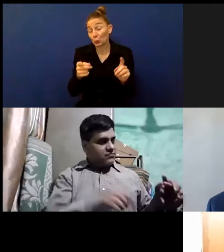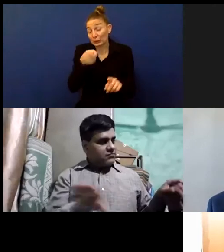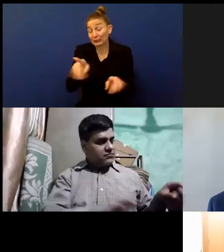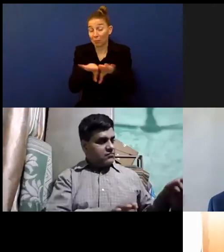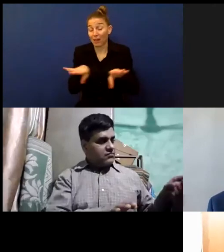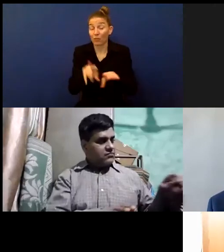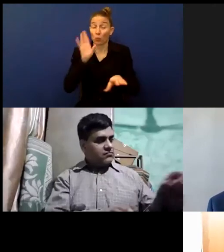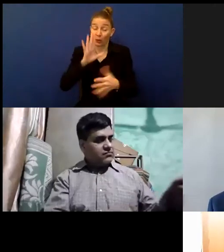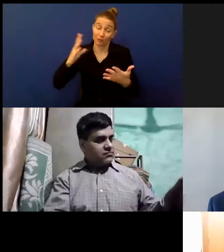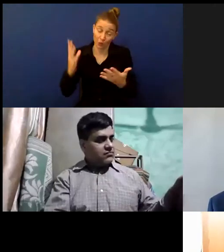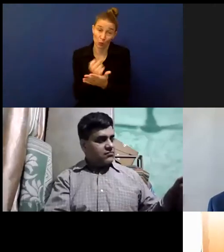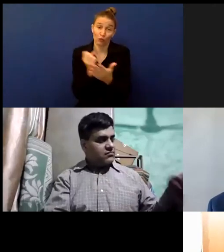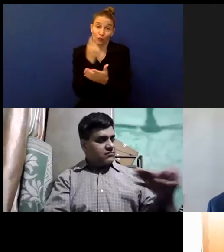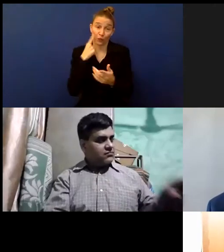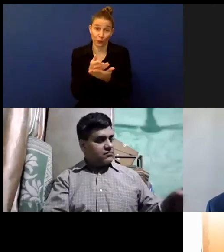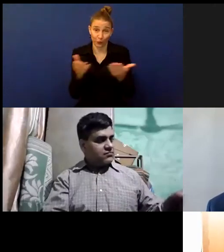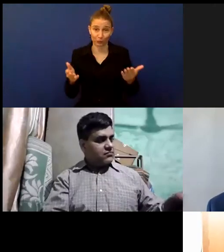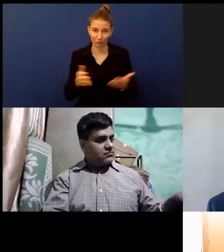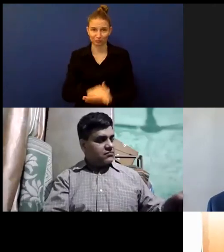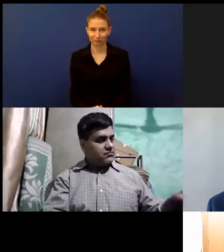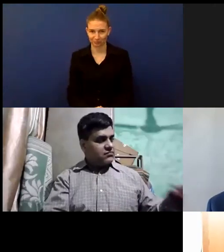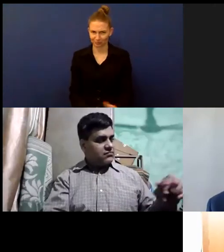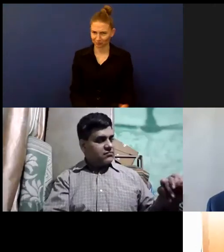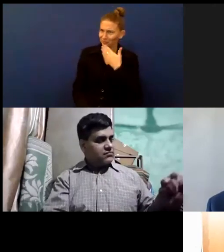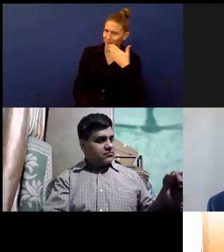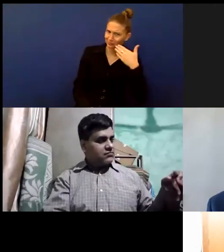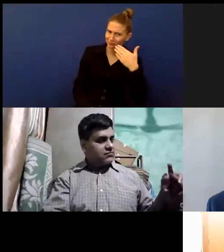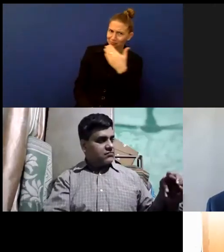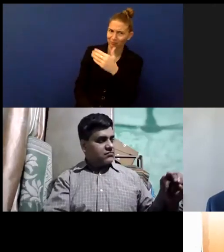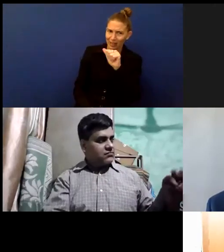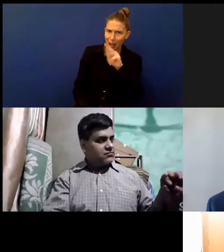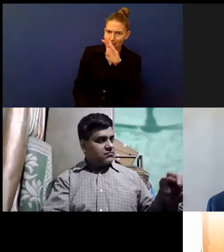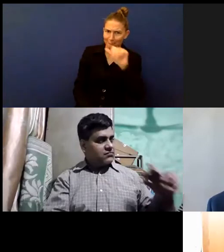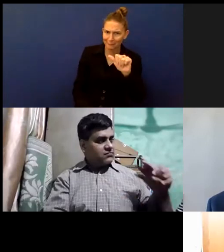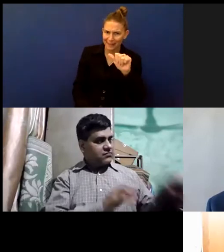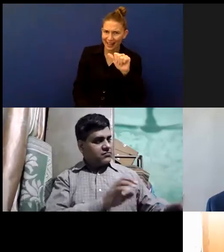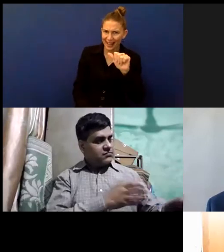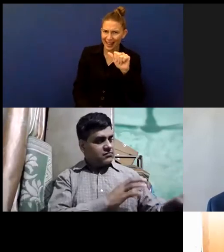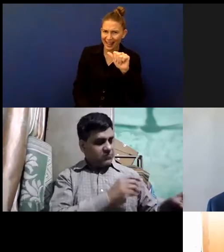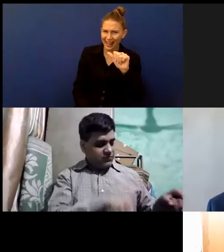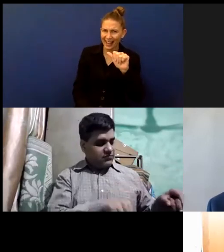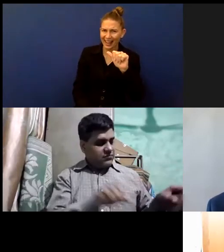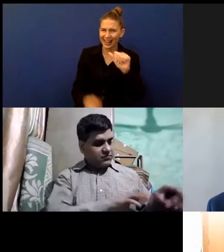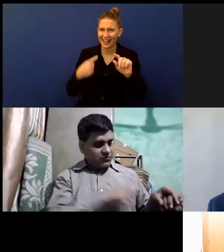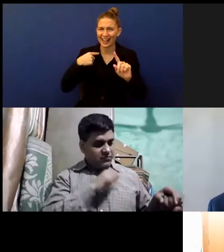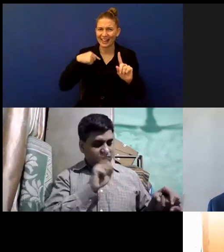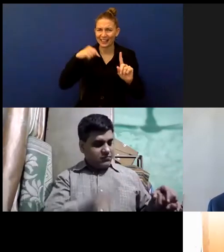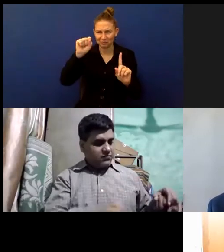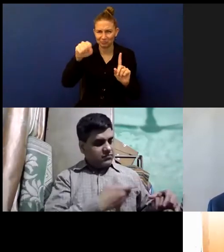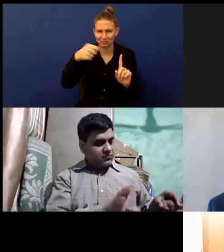you. Thank you, Amba. And definitely, we will knock on your door very, very quickly after you have